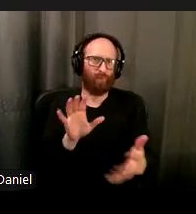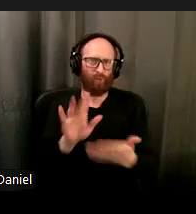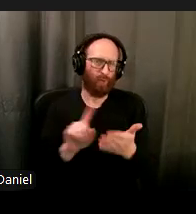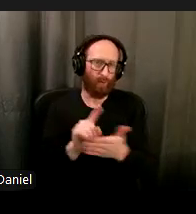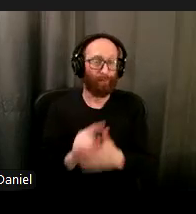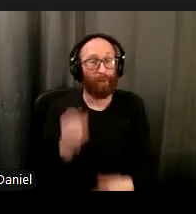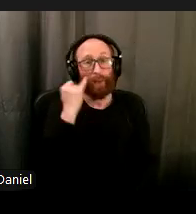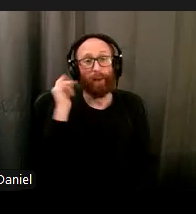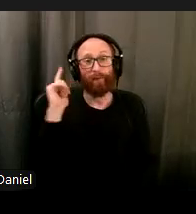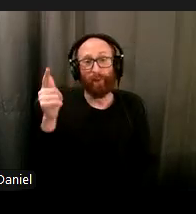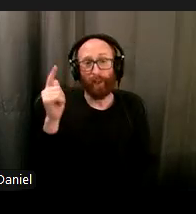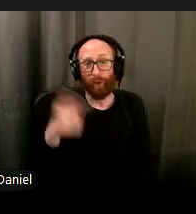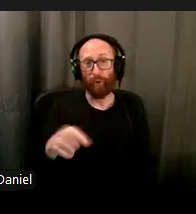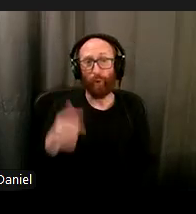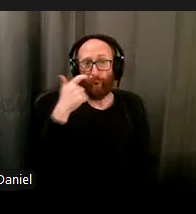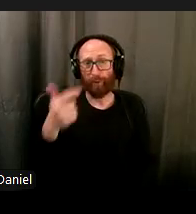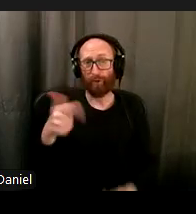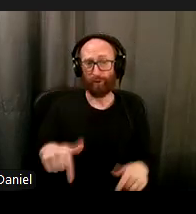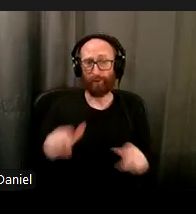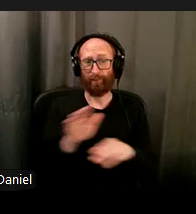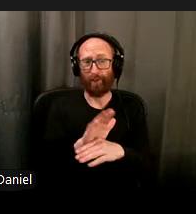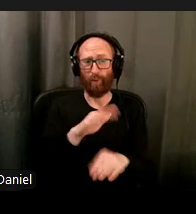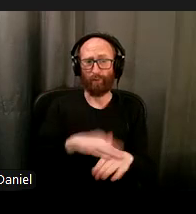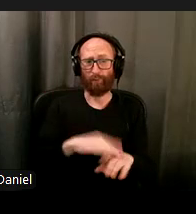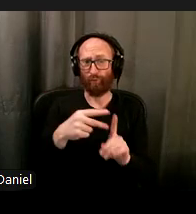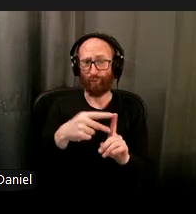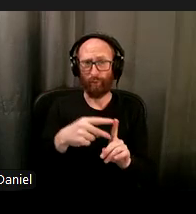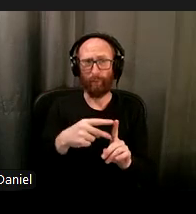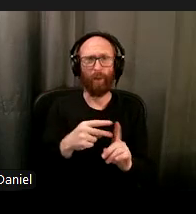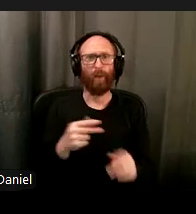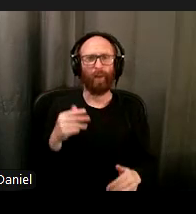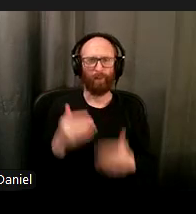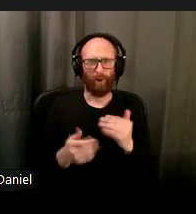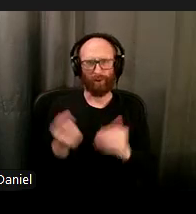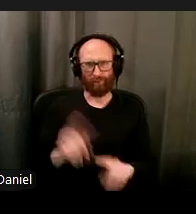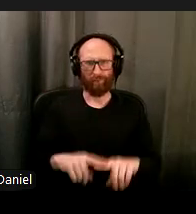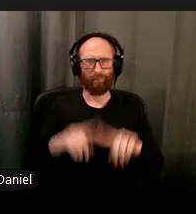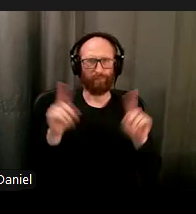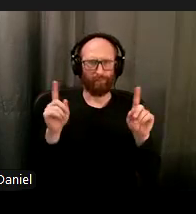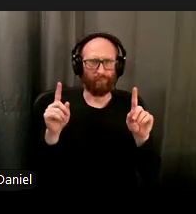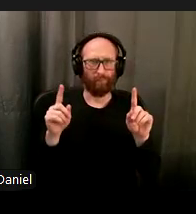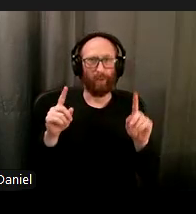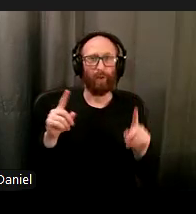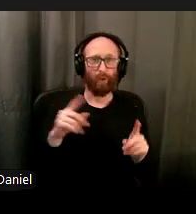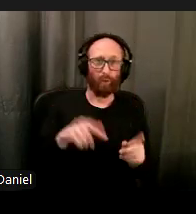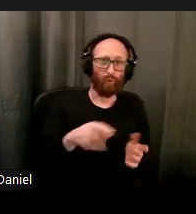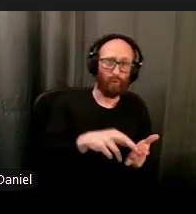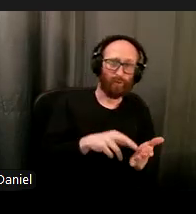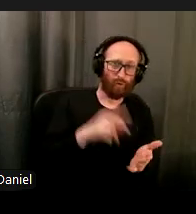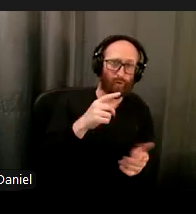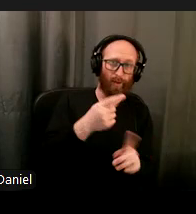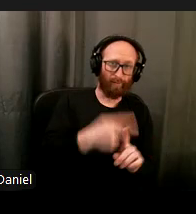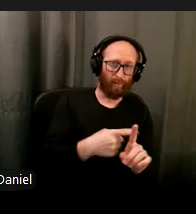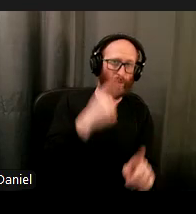the video later on our YouTube channel, the process does change. We'll register each month for clock hours in PD Enroller